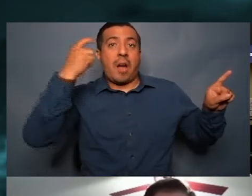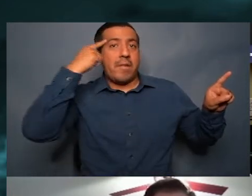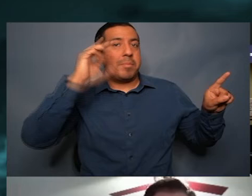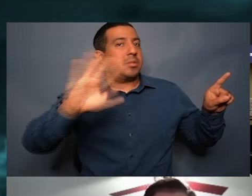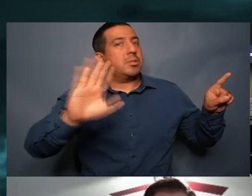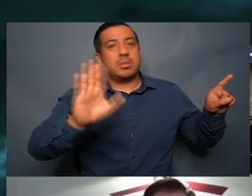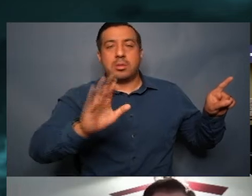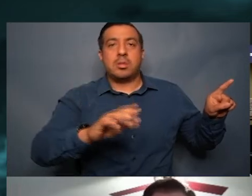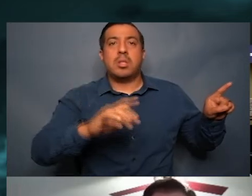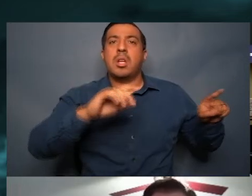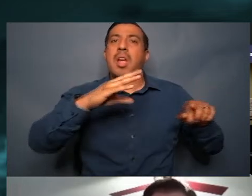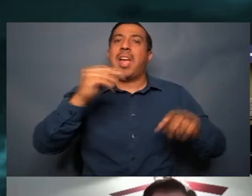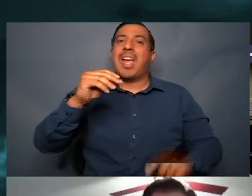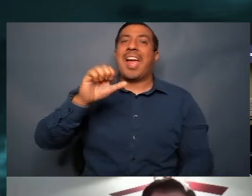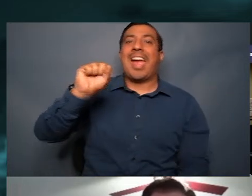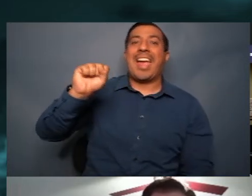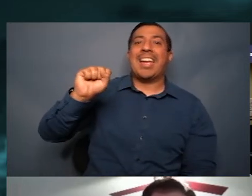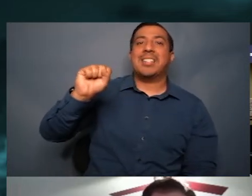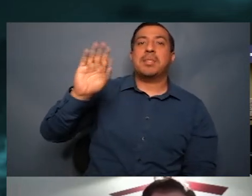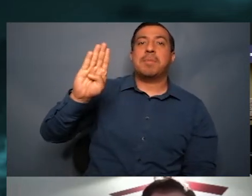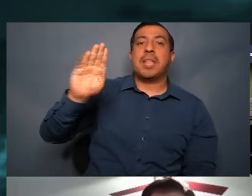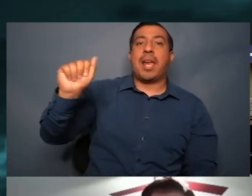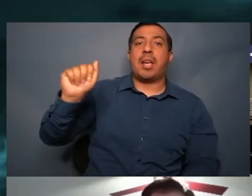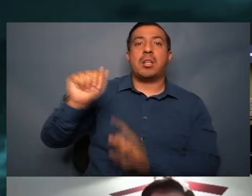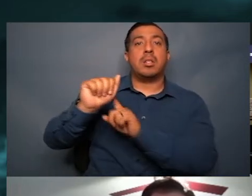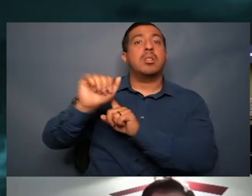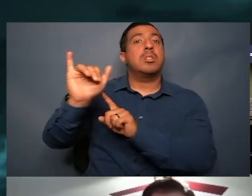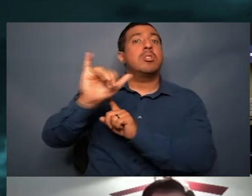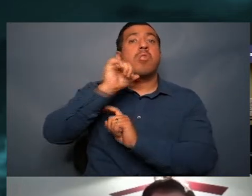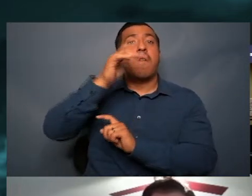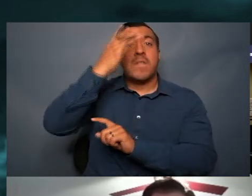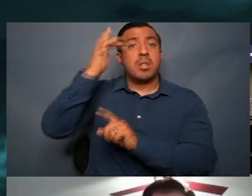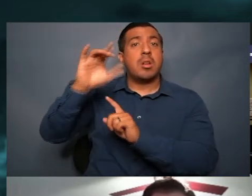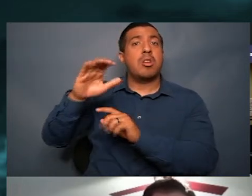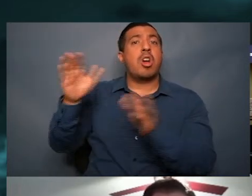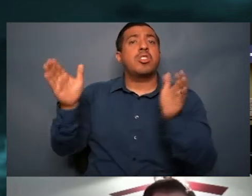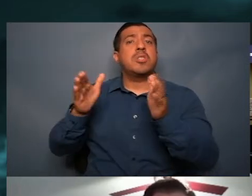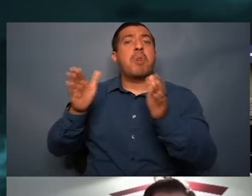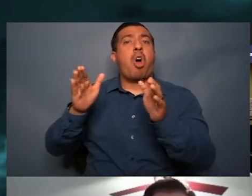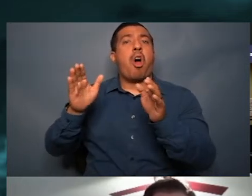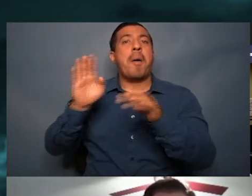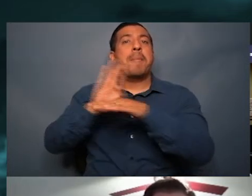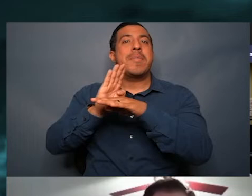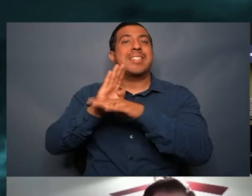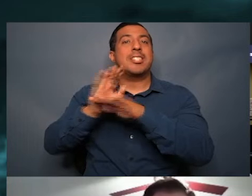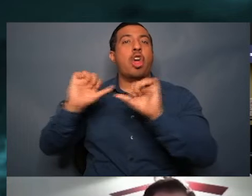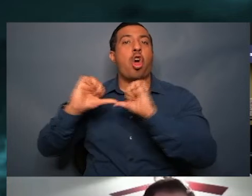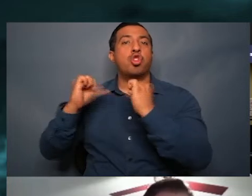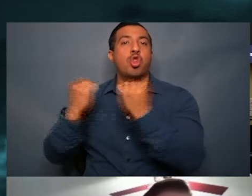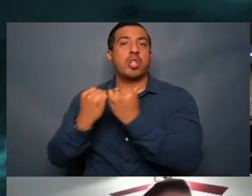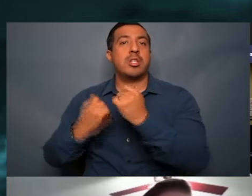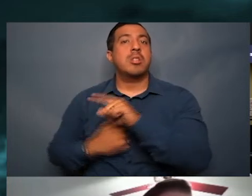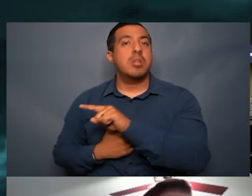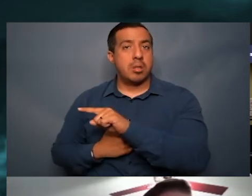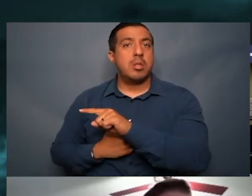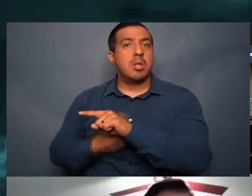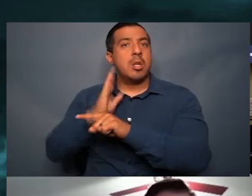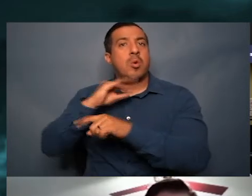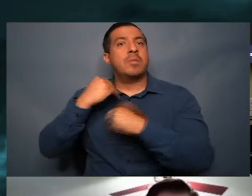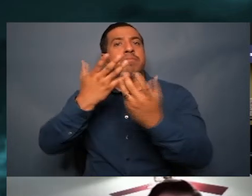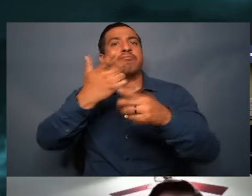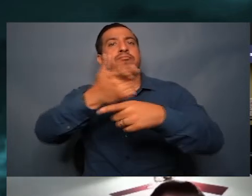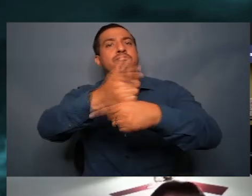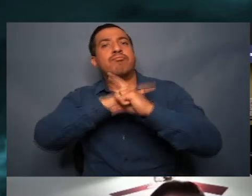And don't forget about the SBA. The SBA, the Small Business Association, also gives out